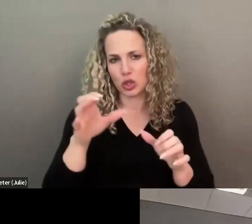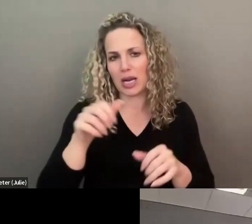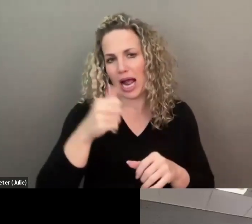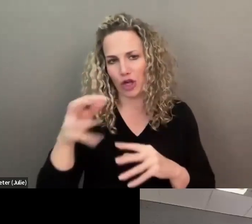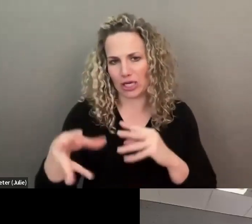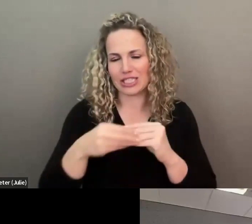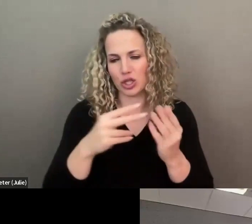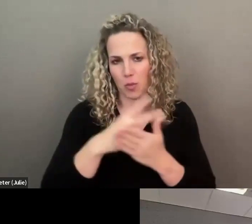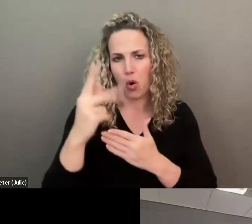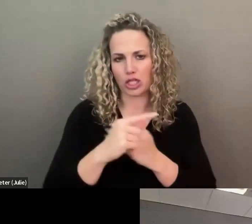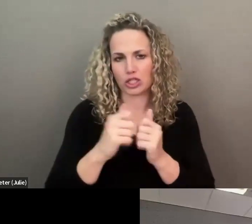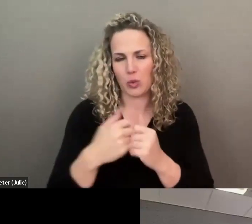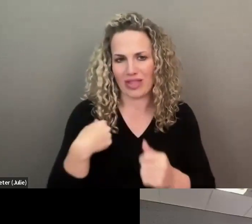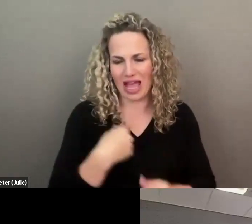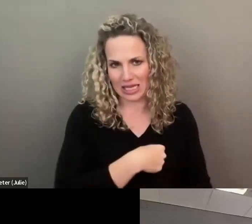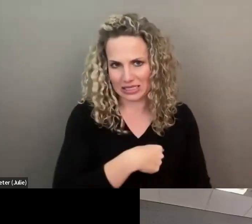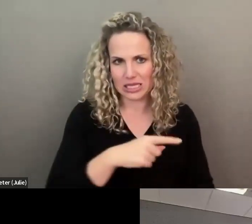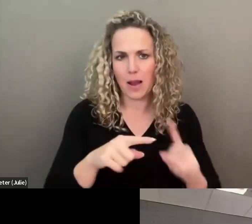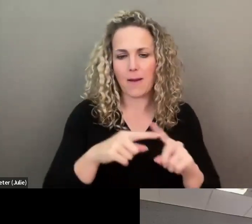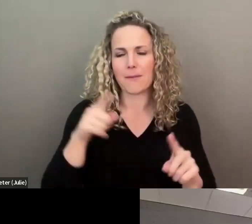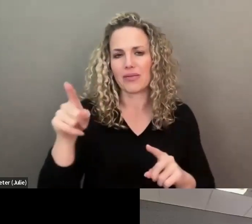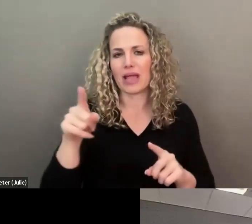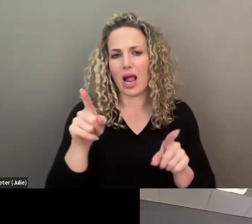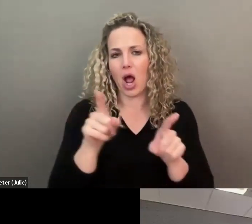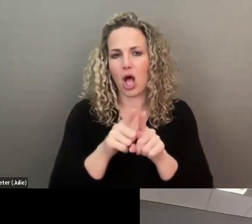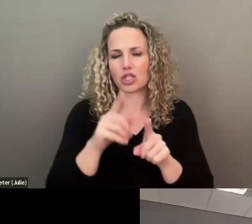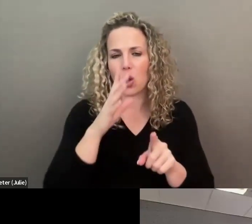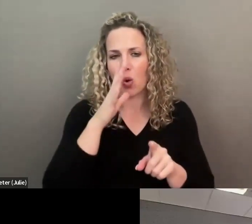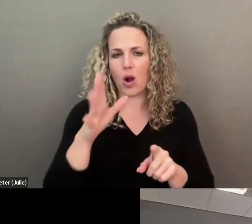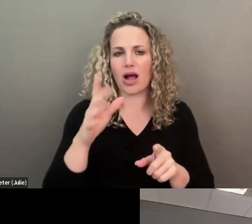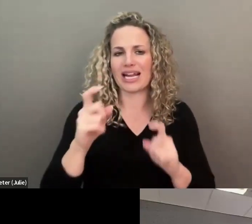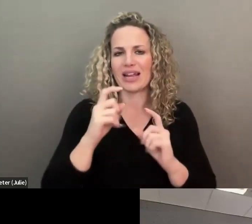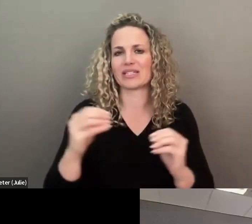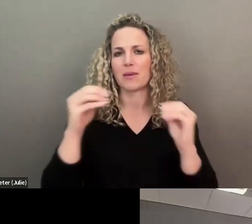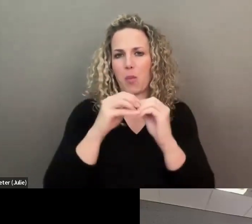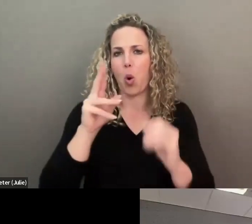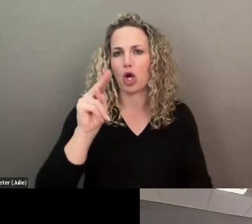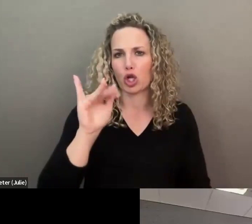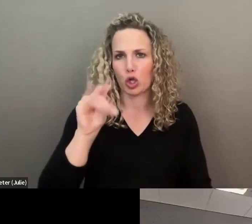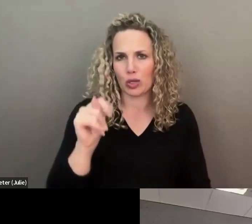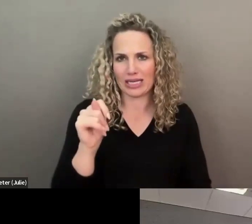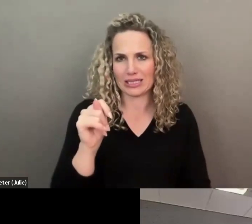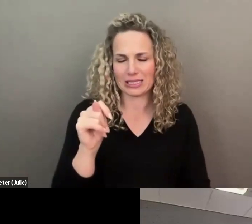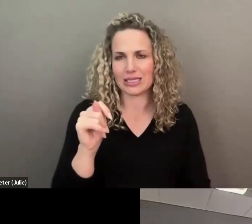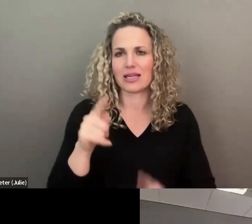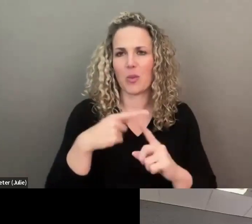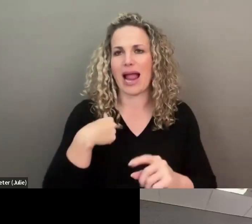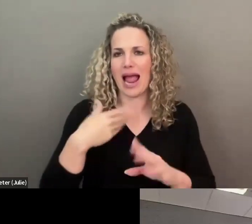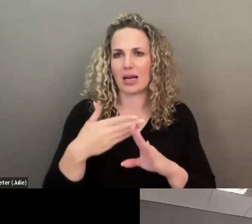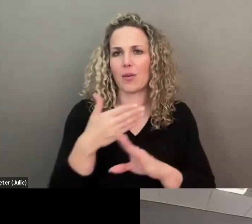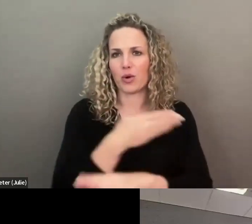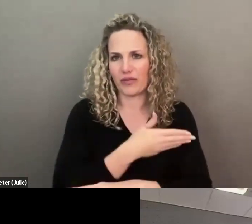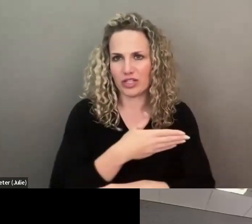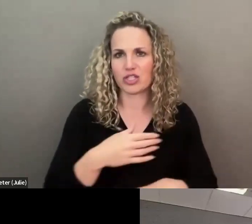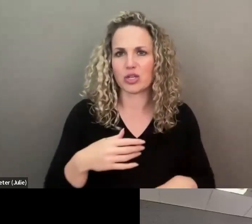additional projects with us. But they also are going to be able to give us more units than what we had previously. So we had